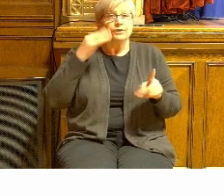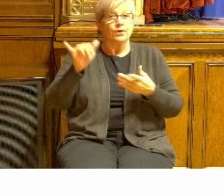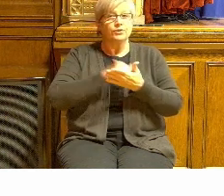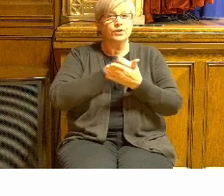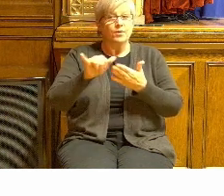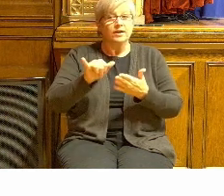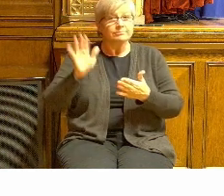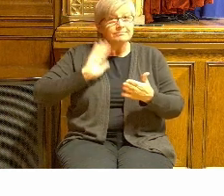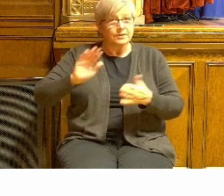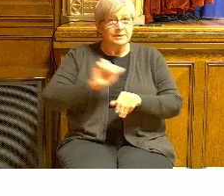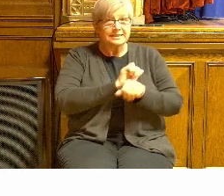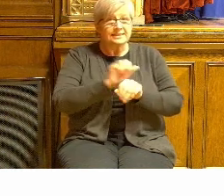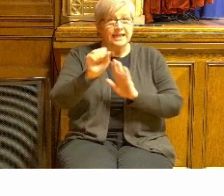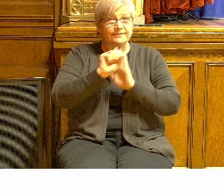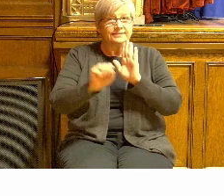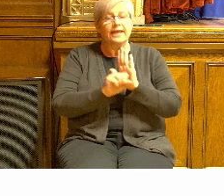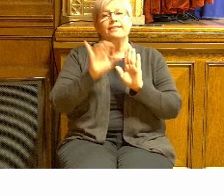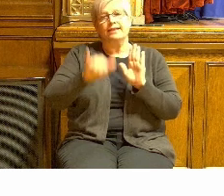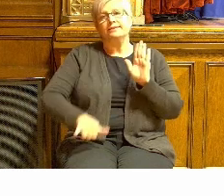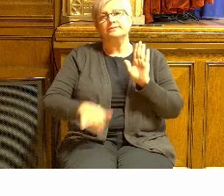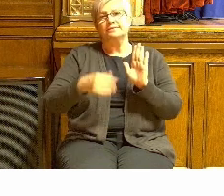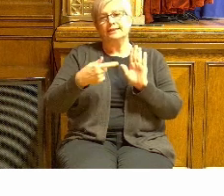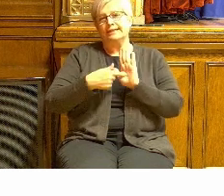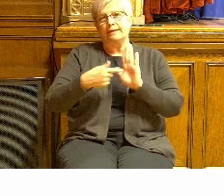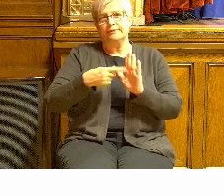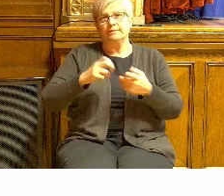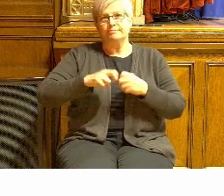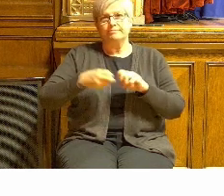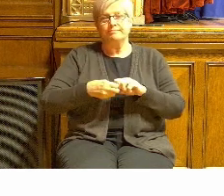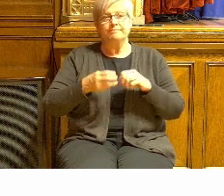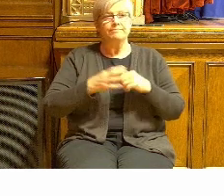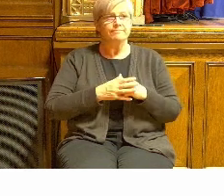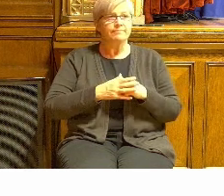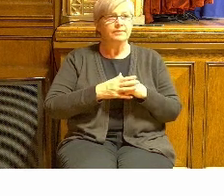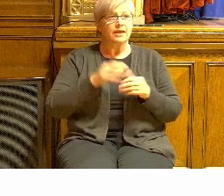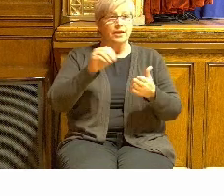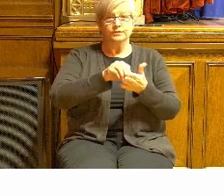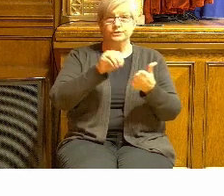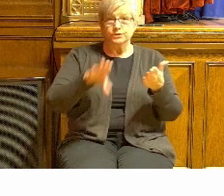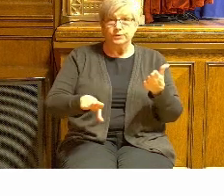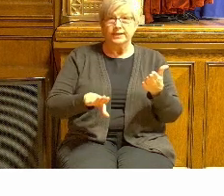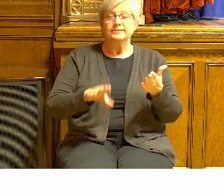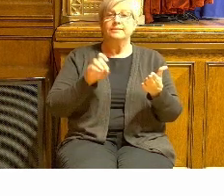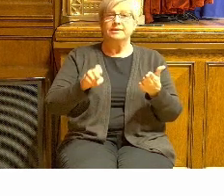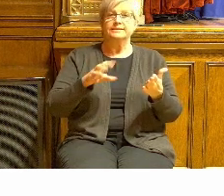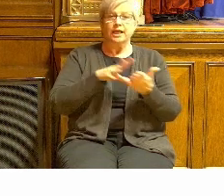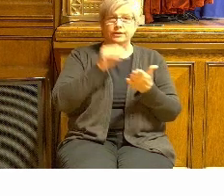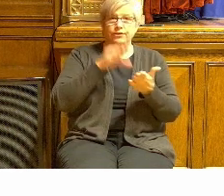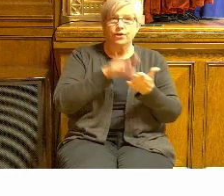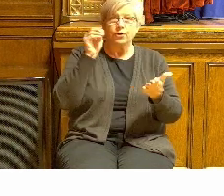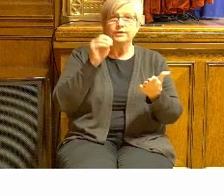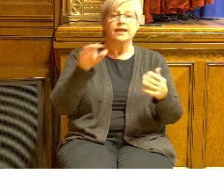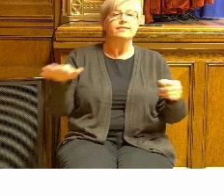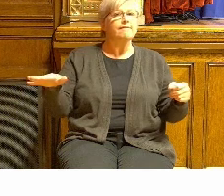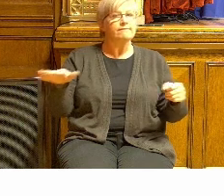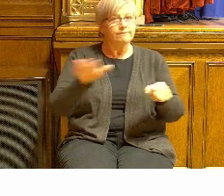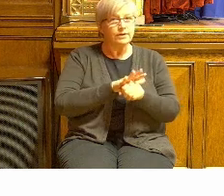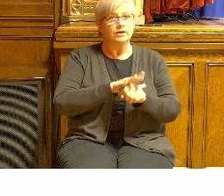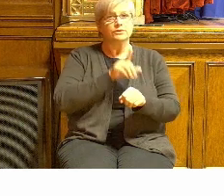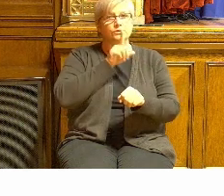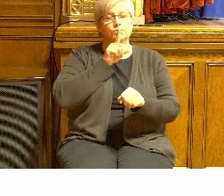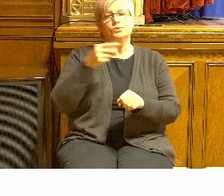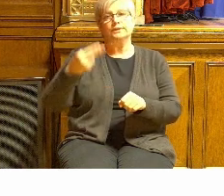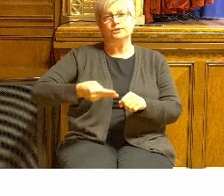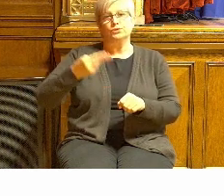York was a slave state is part of the problem. Our students must be educated on the full and true